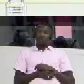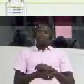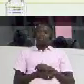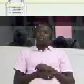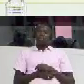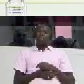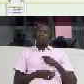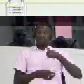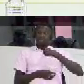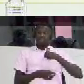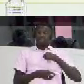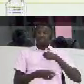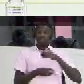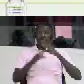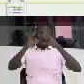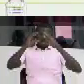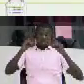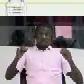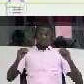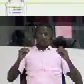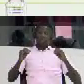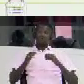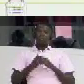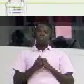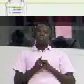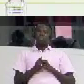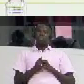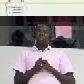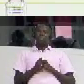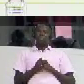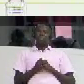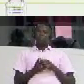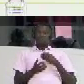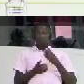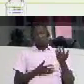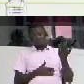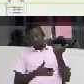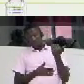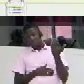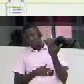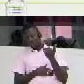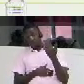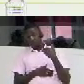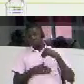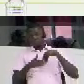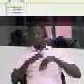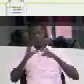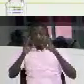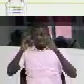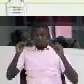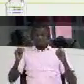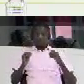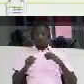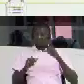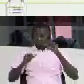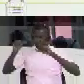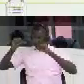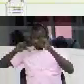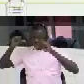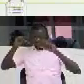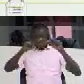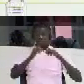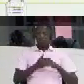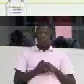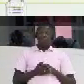personally, suma office. we got to my office. ma ne leen kaay leen. I said to them, come in, check leen. check. ñu jeex